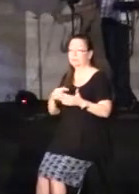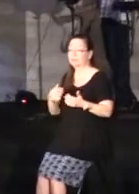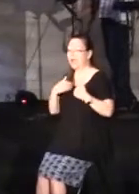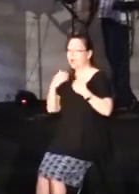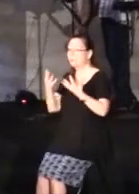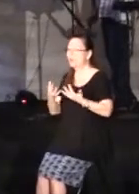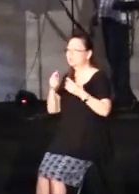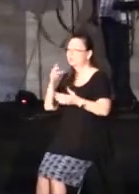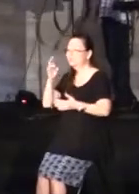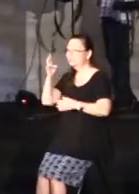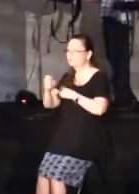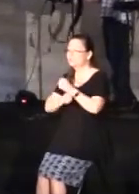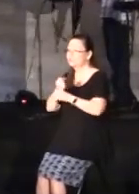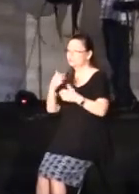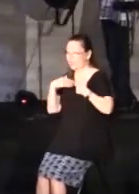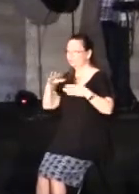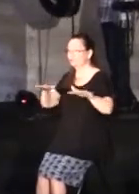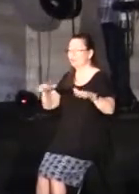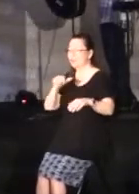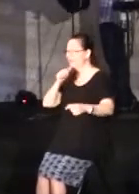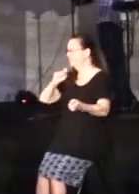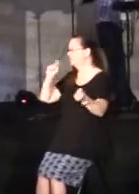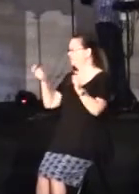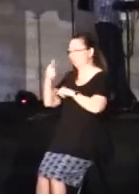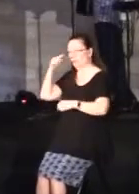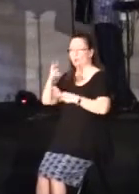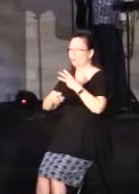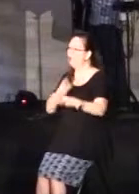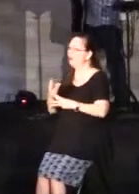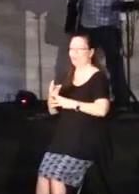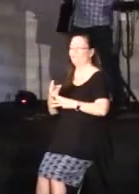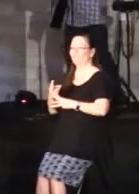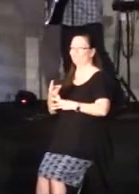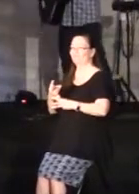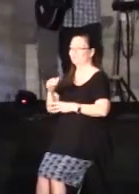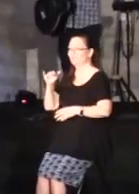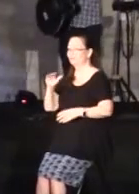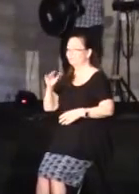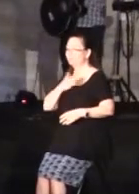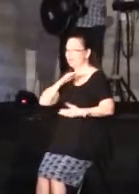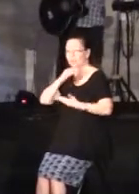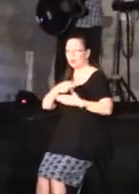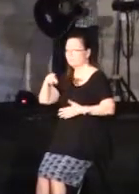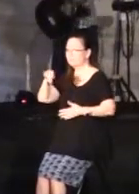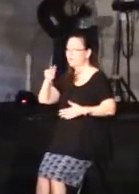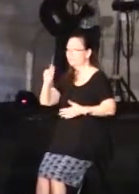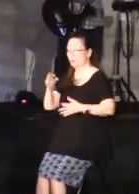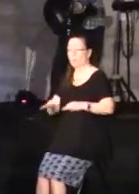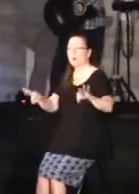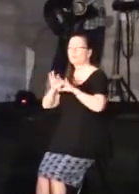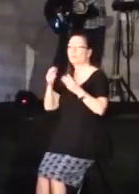have kids, and I wouldn't change it for the world. That little girl, Piper, was worth the